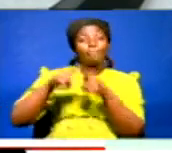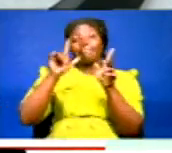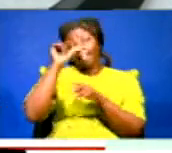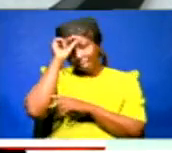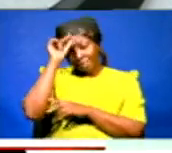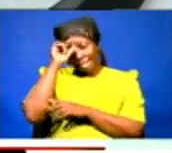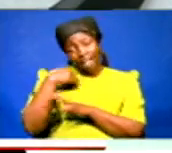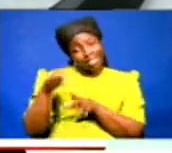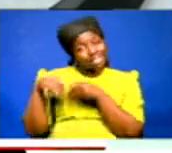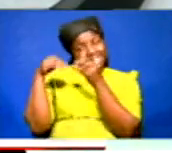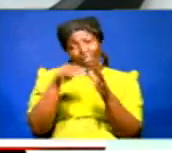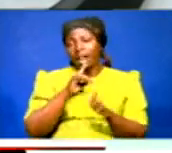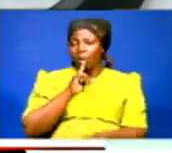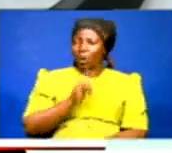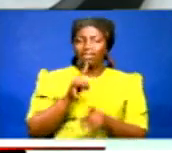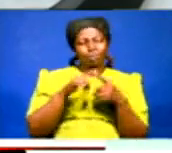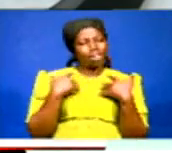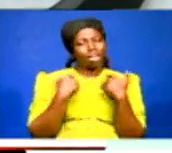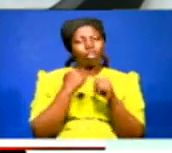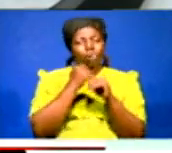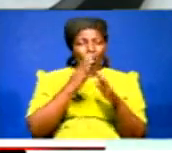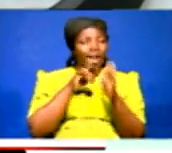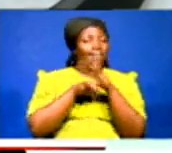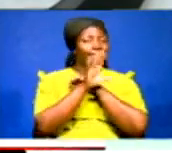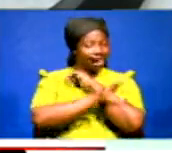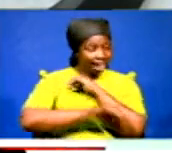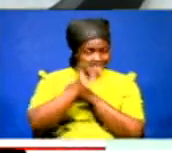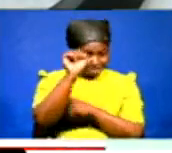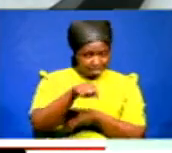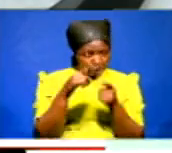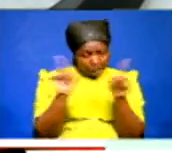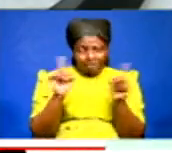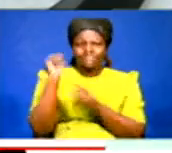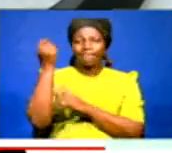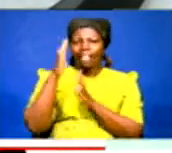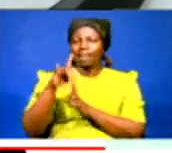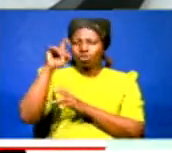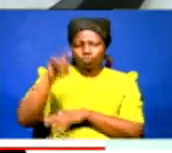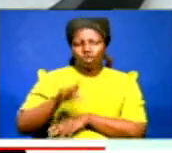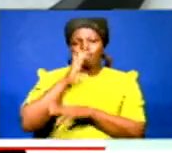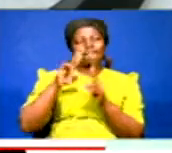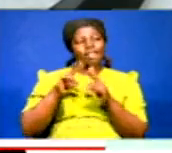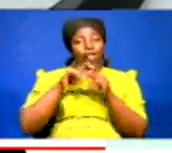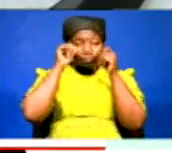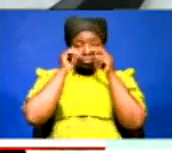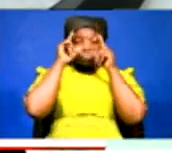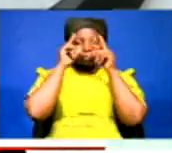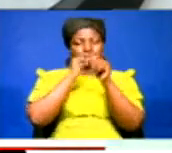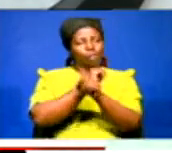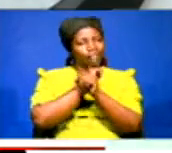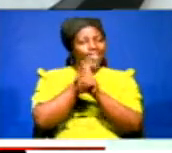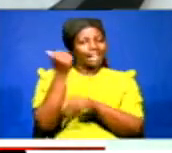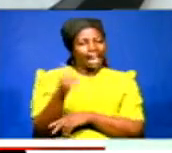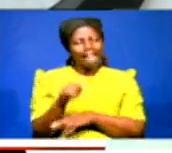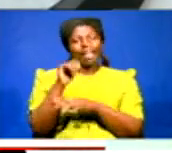an alert to the health workers across the country, Kenyans should be vigilant to prevent chances of infection